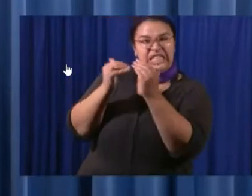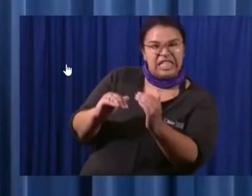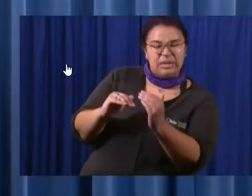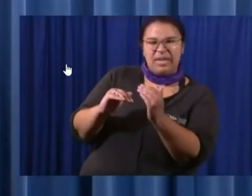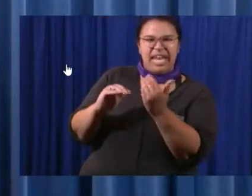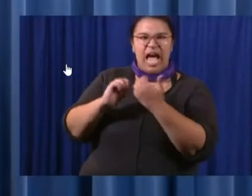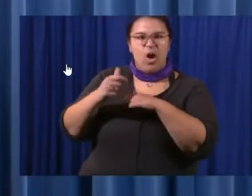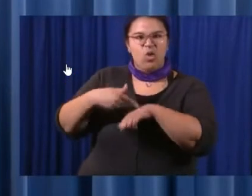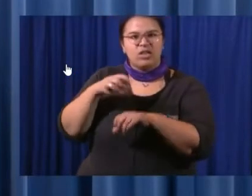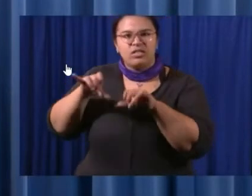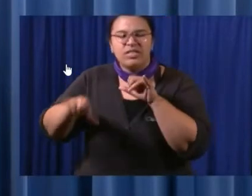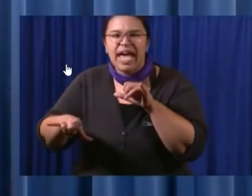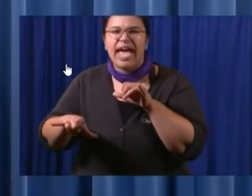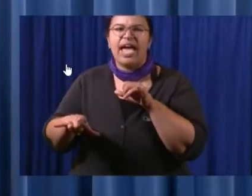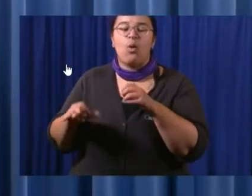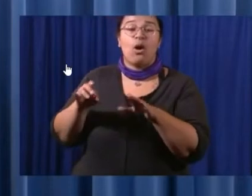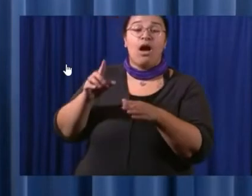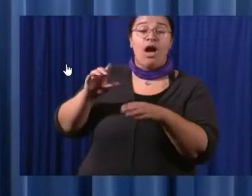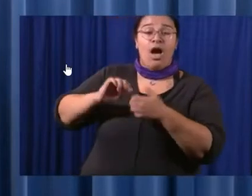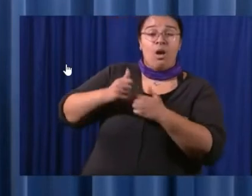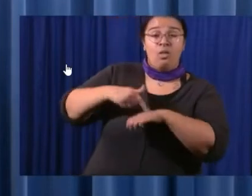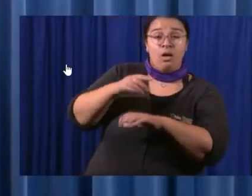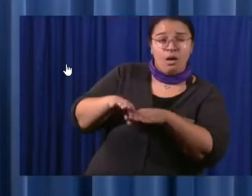option. Thank you.